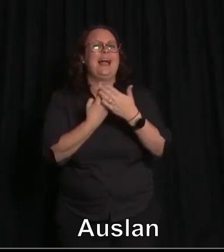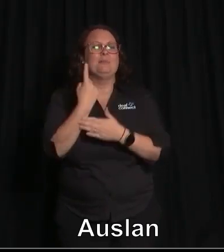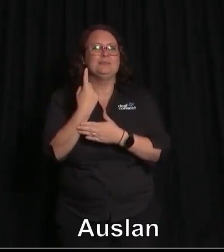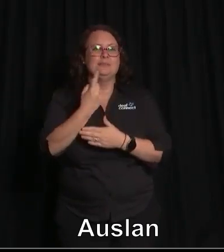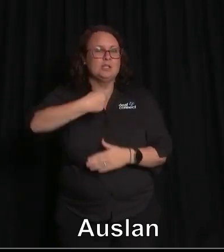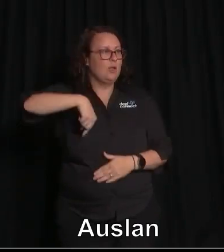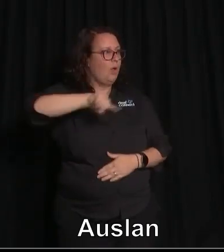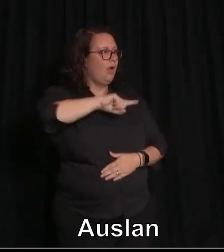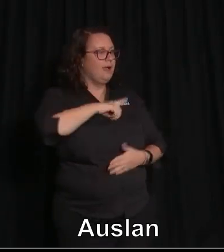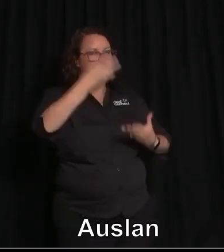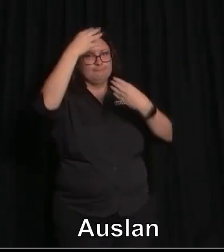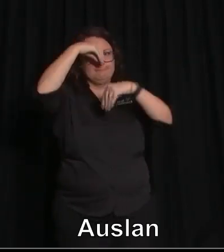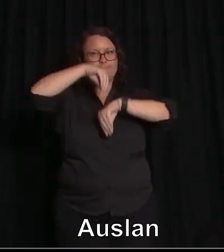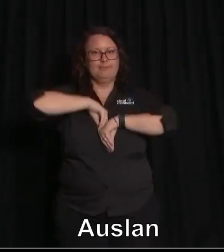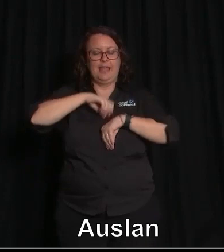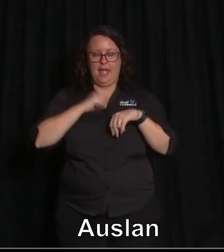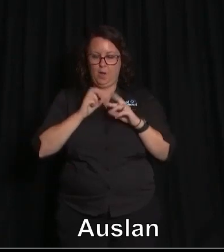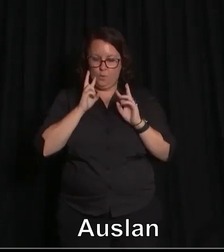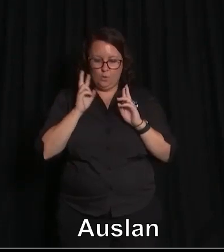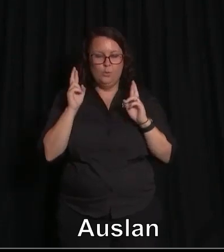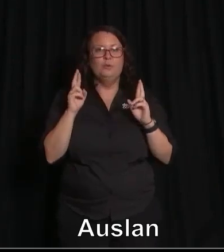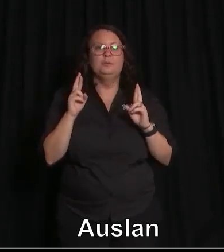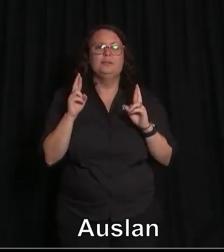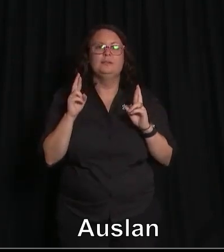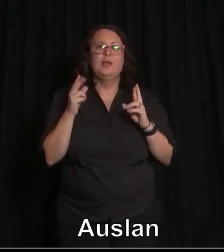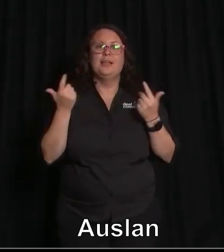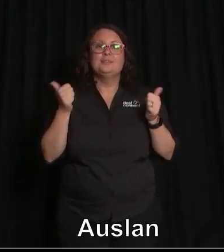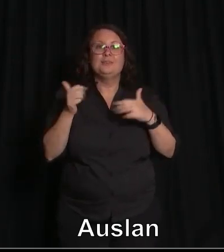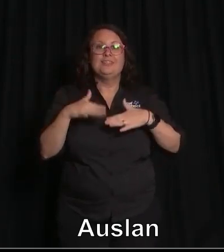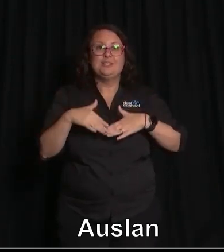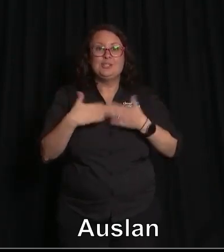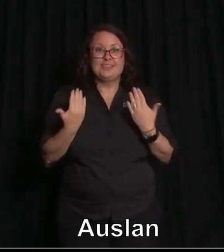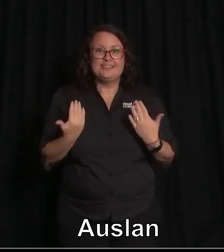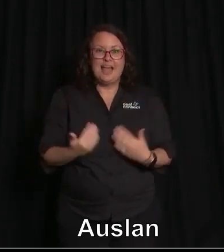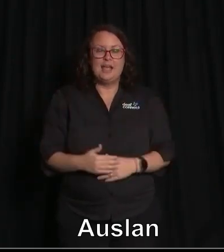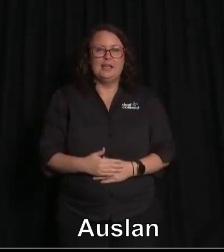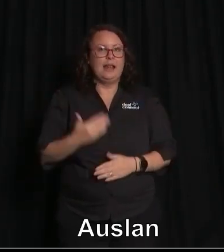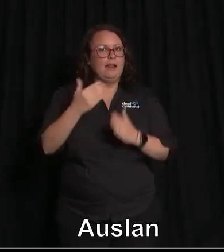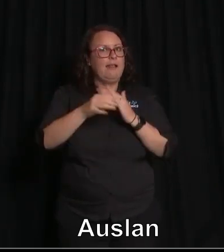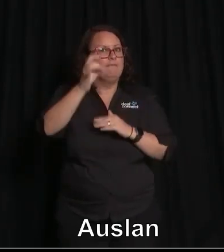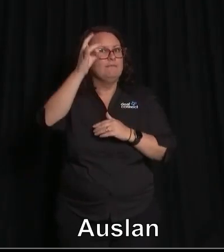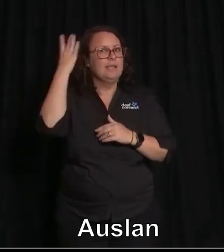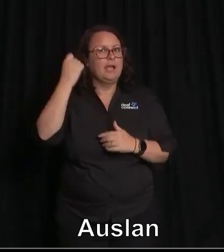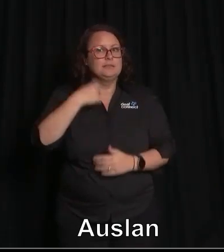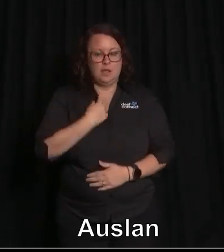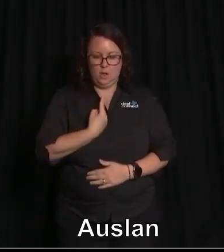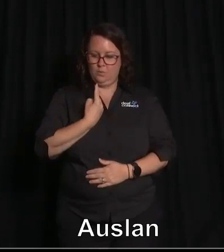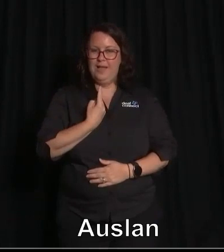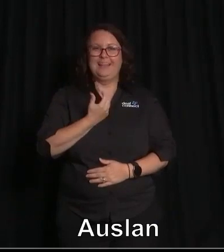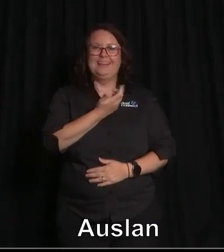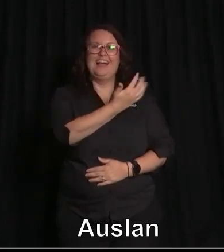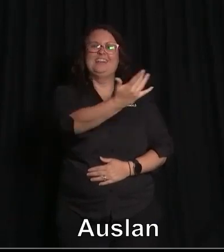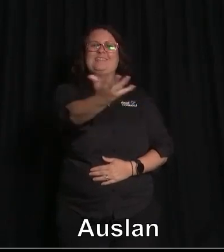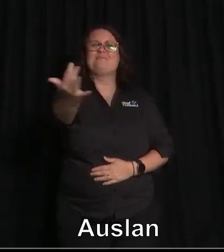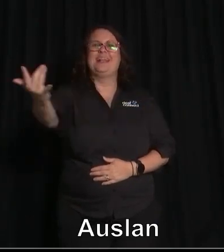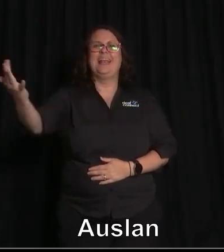us take this message of hope with us as we leave today, and let us never forget that we are not alone and that together